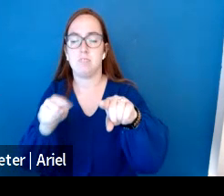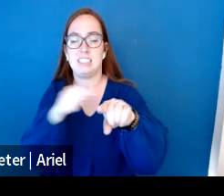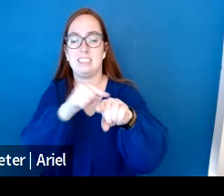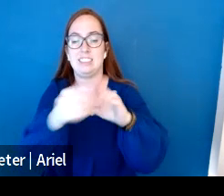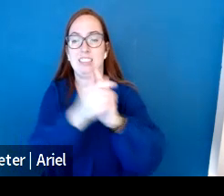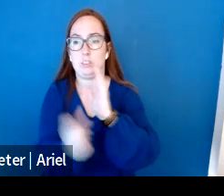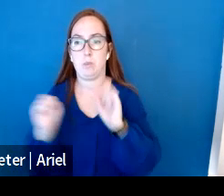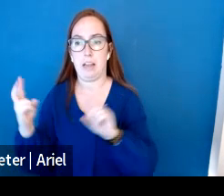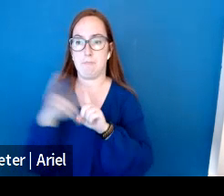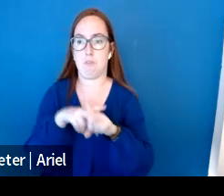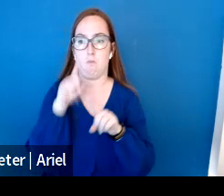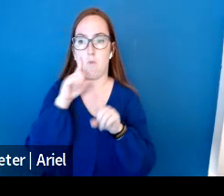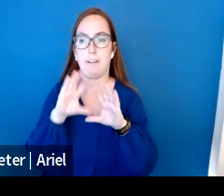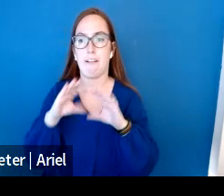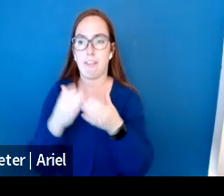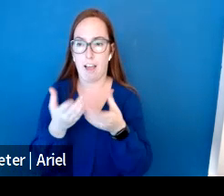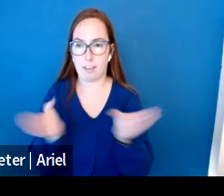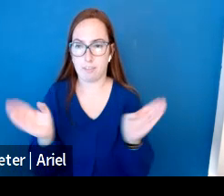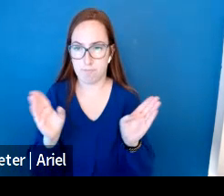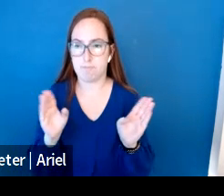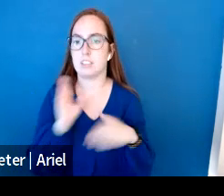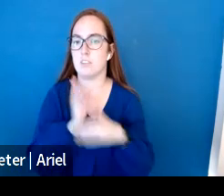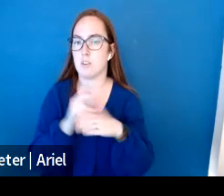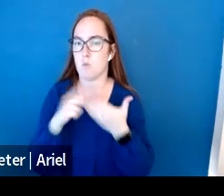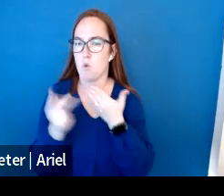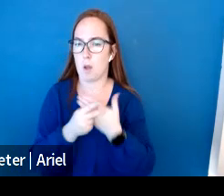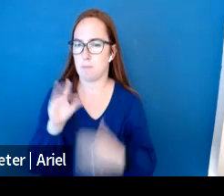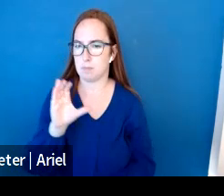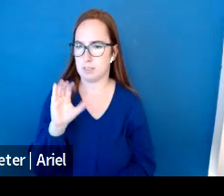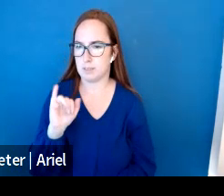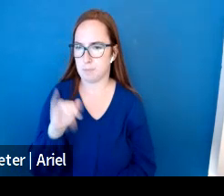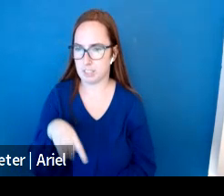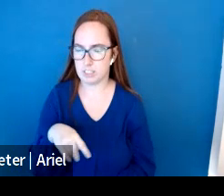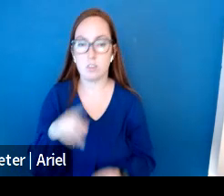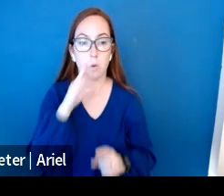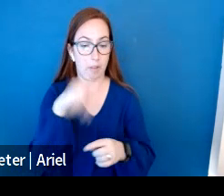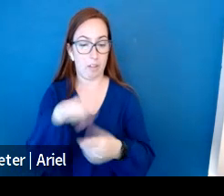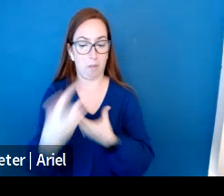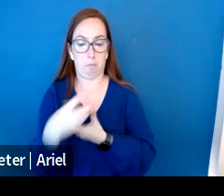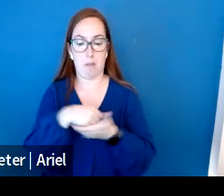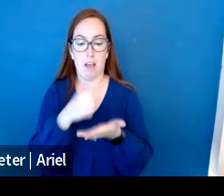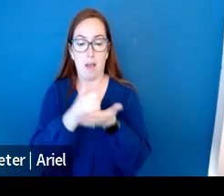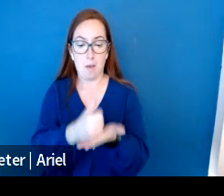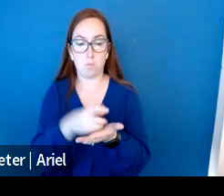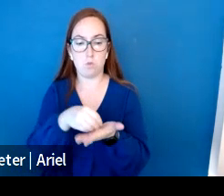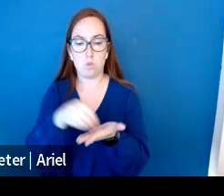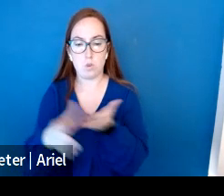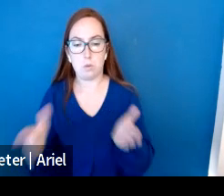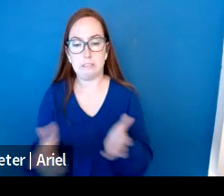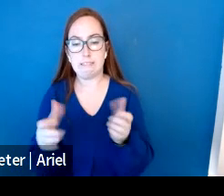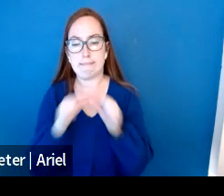within the Classwide Intervention Program to help enable students in their development of